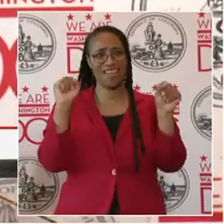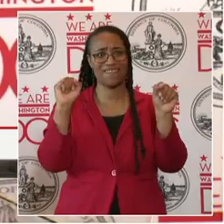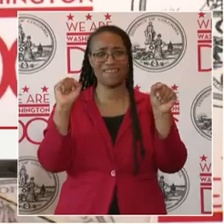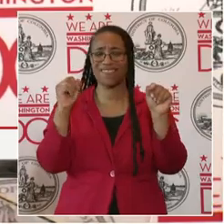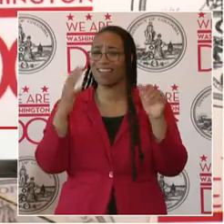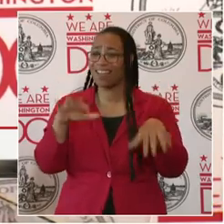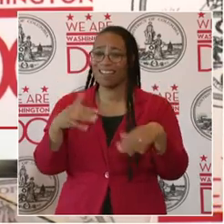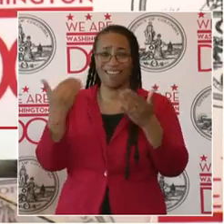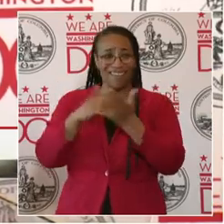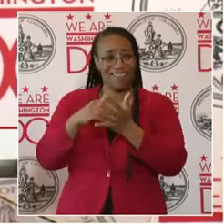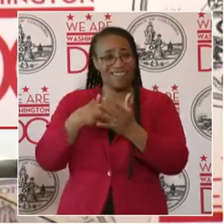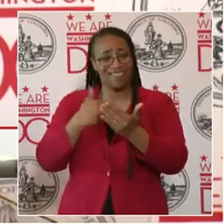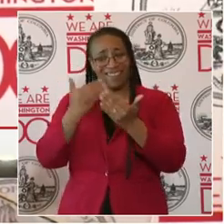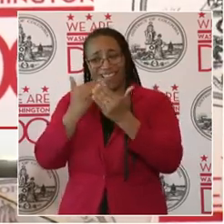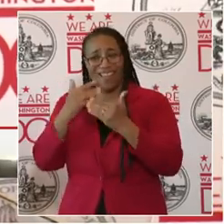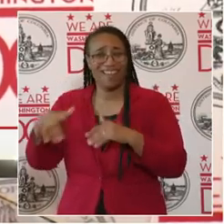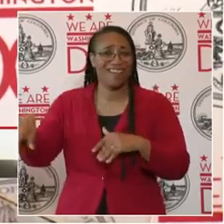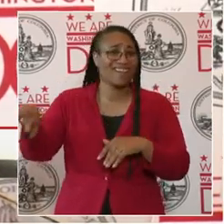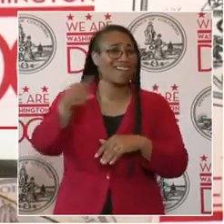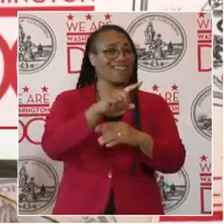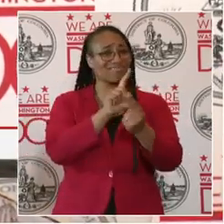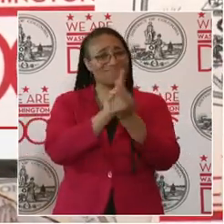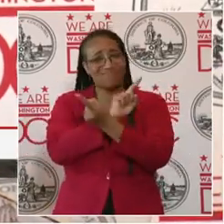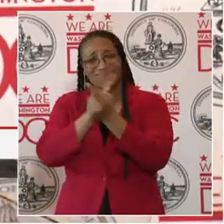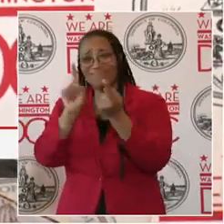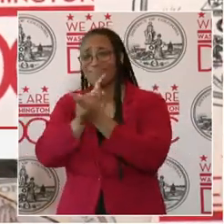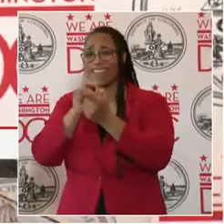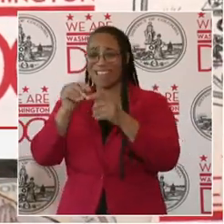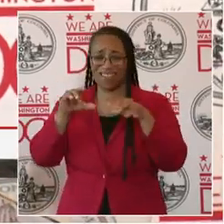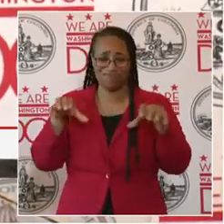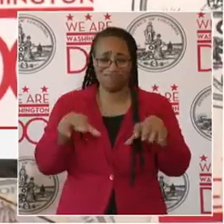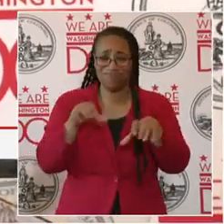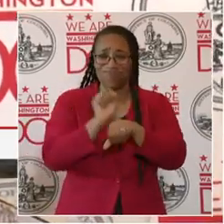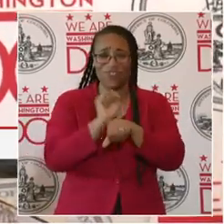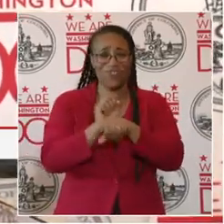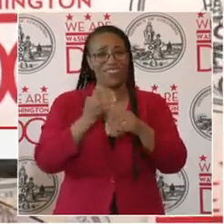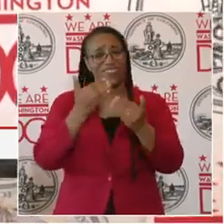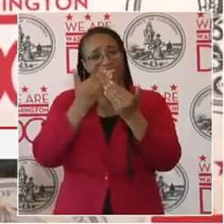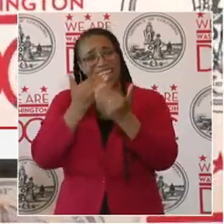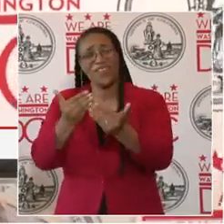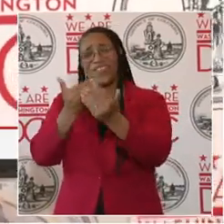our communities are lifted up, and we have to continue to do this work. Thank you for showing up.